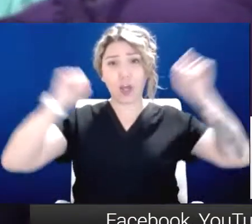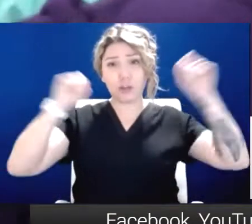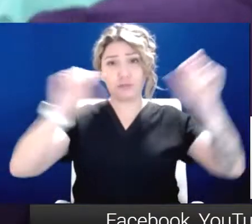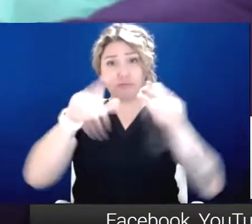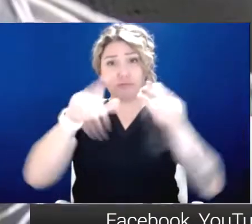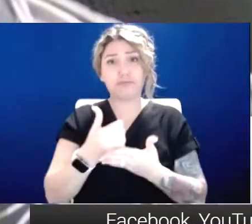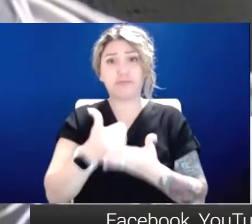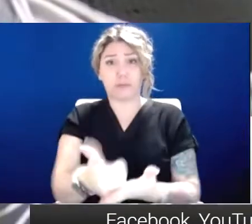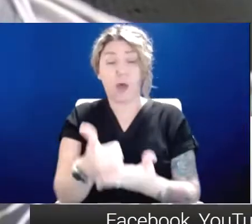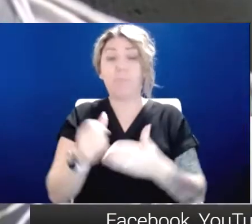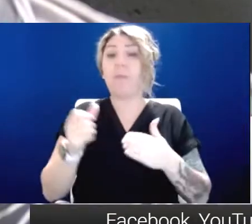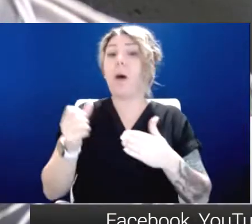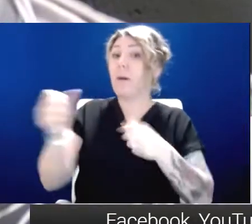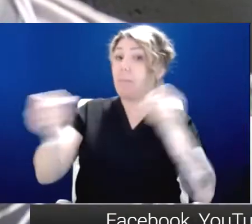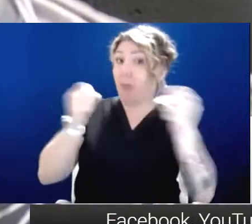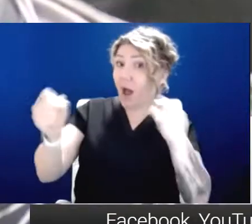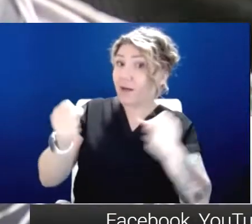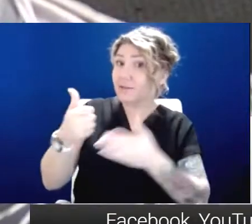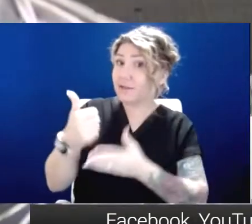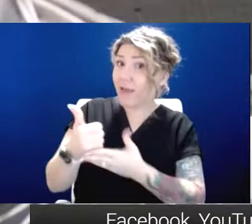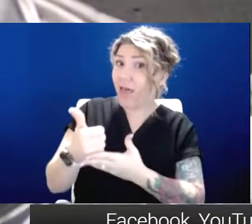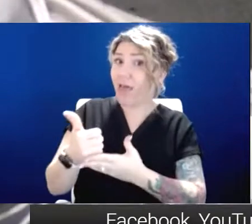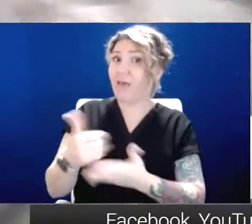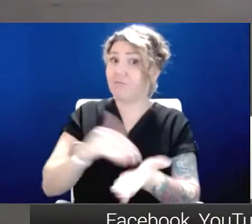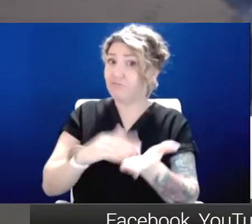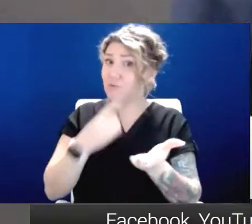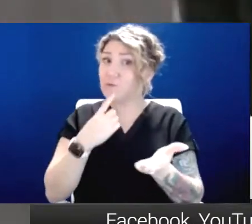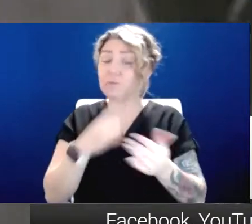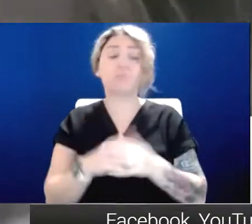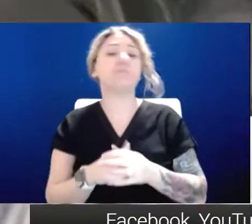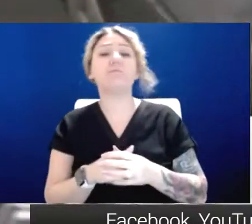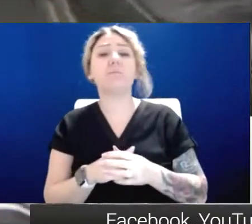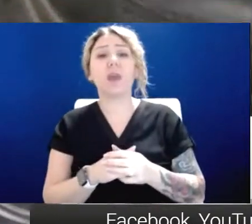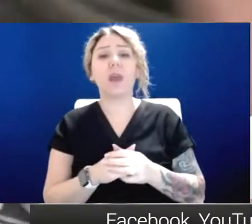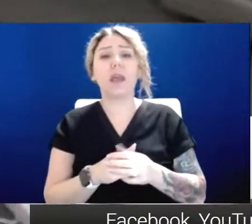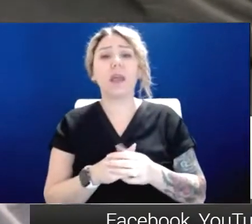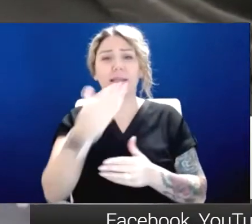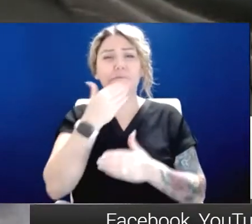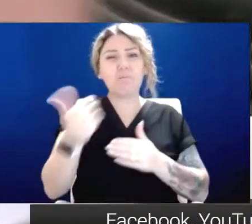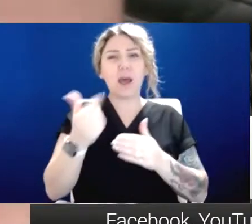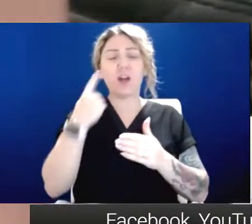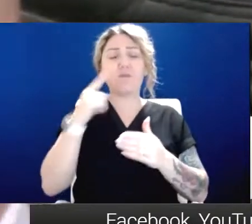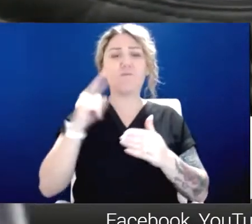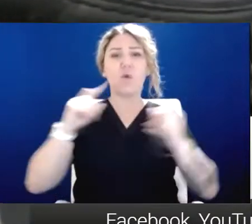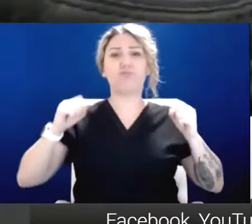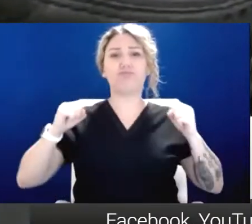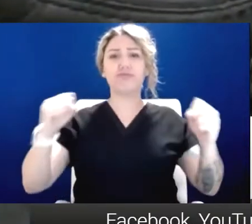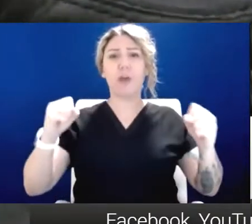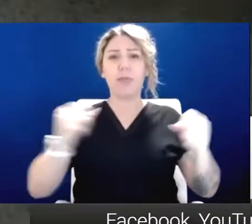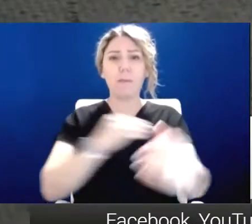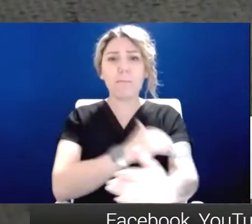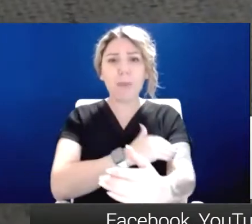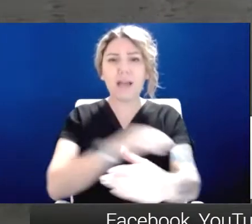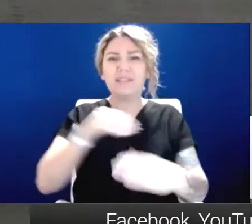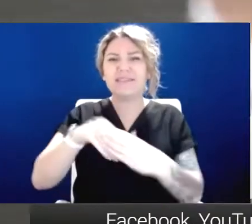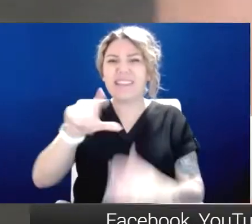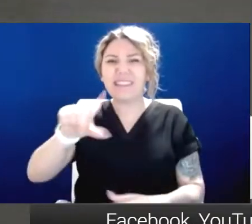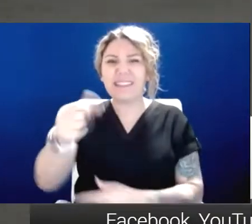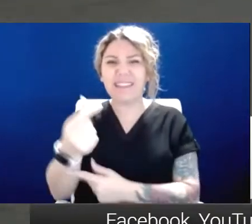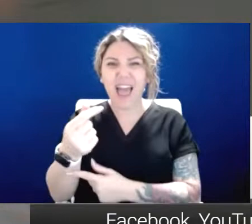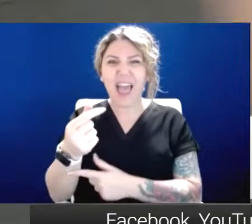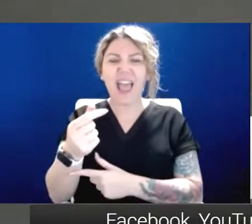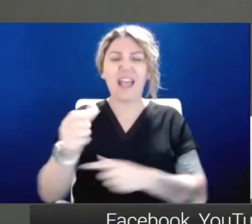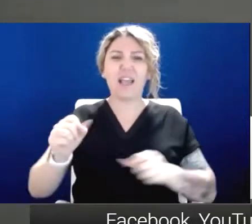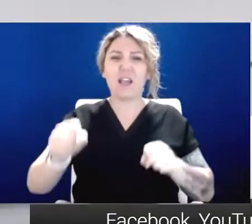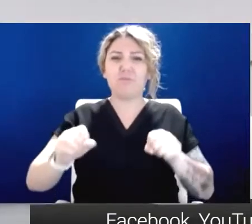boxing helps. They're on their feet doing stuff, so it strengthens the muscles in their legs. The strengthening of the muscles in their legs, they're also going to